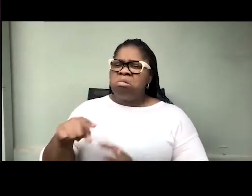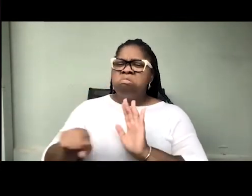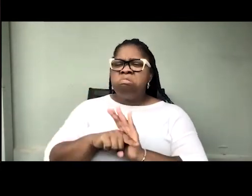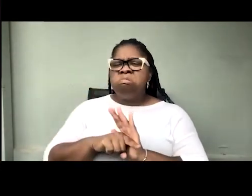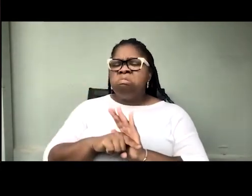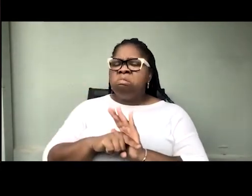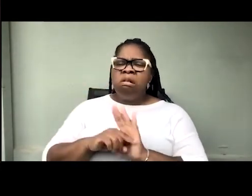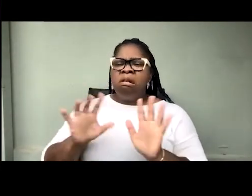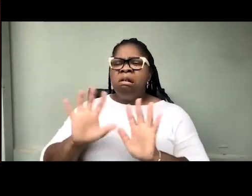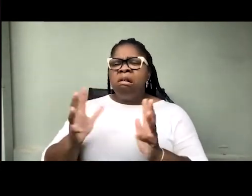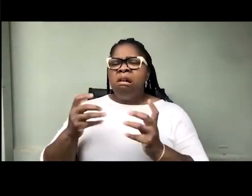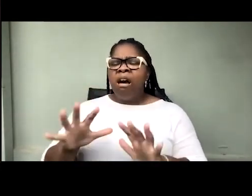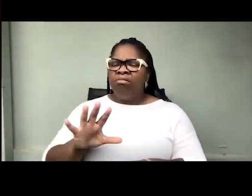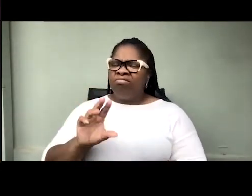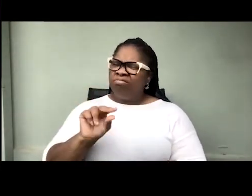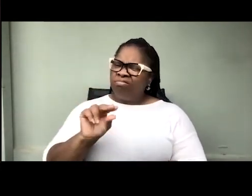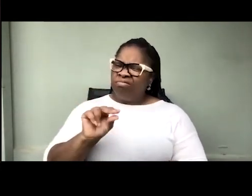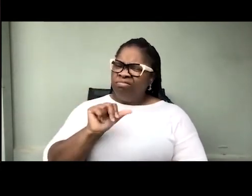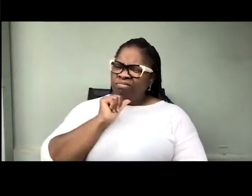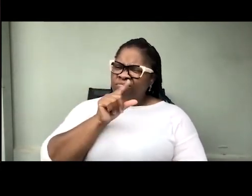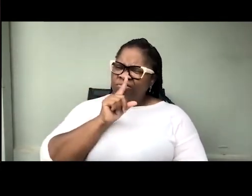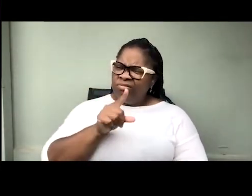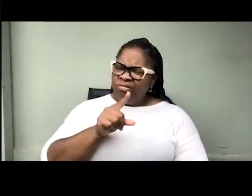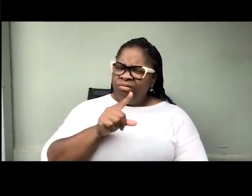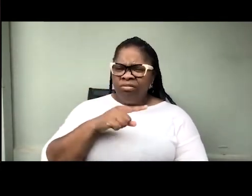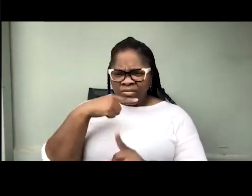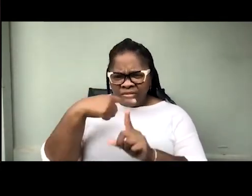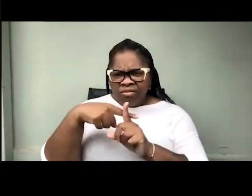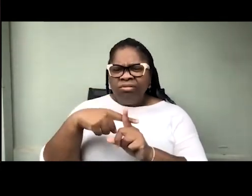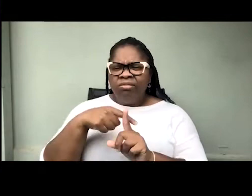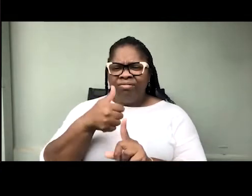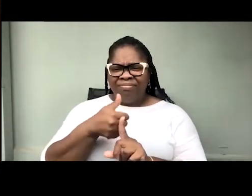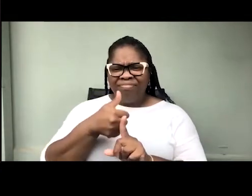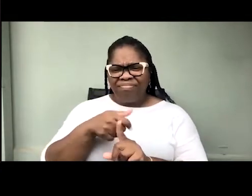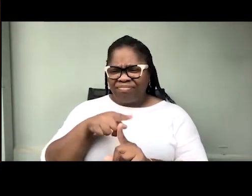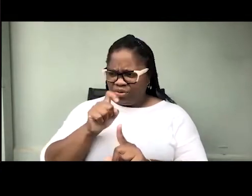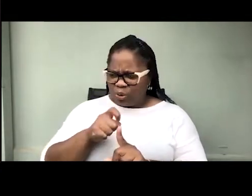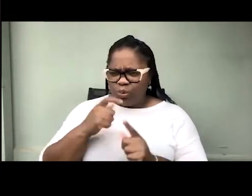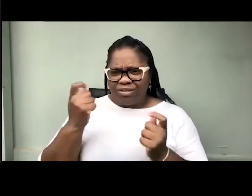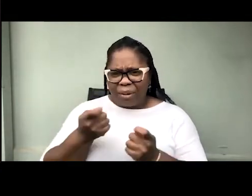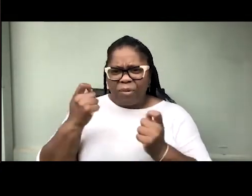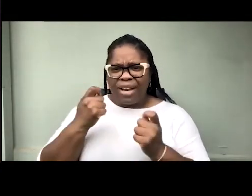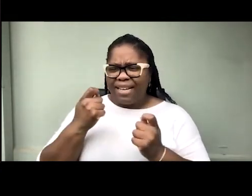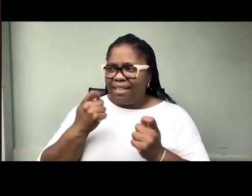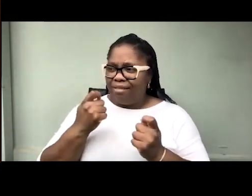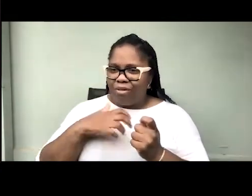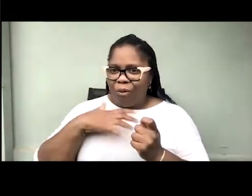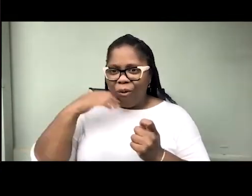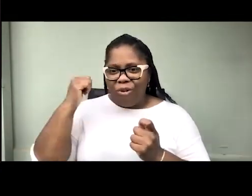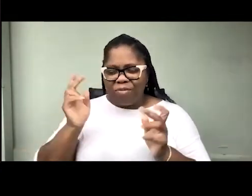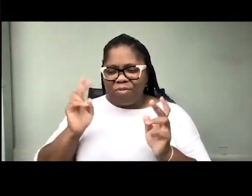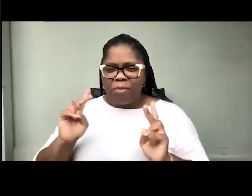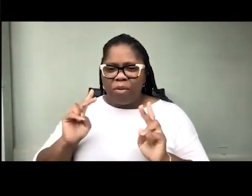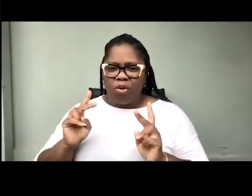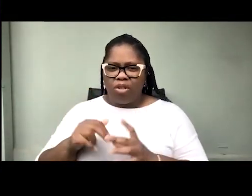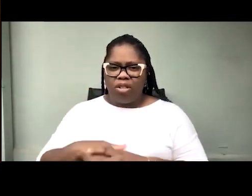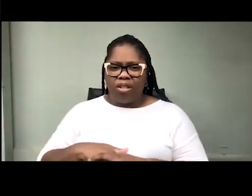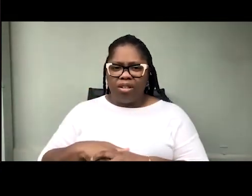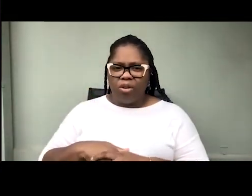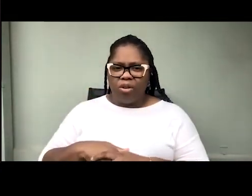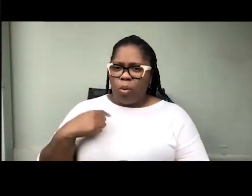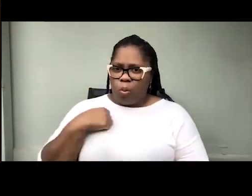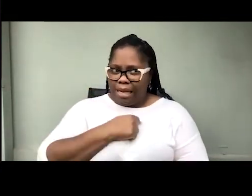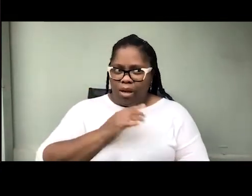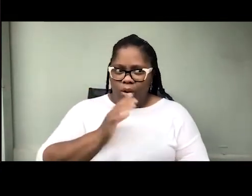light, to celebrate the contributions of older adults and just all of us as we age. We are going